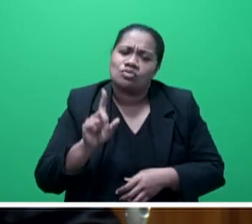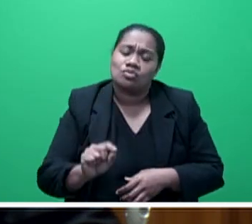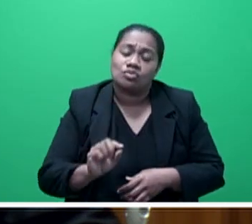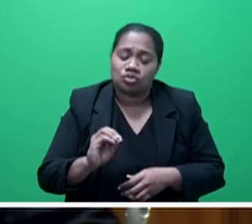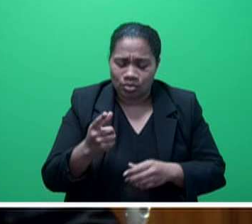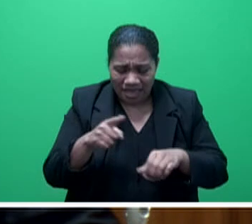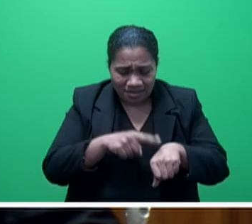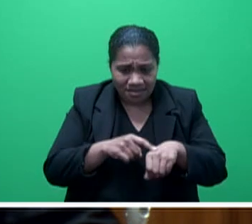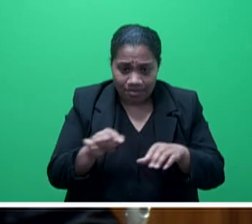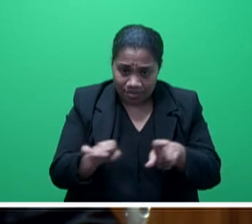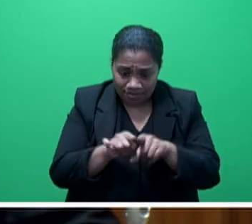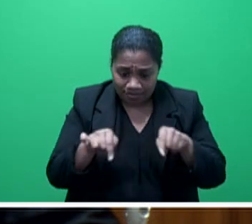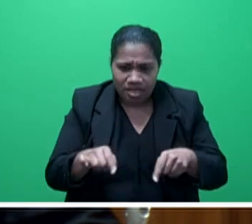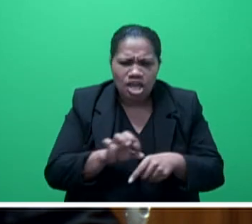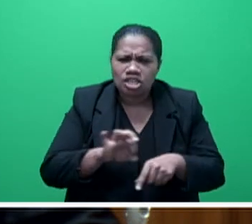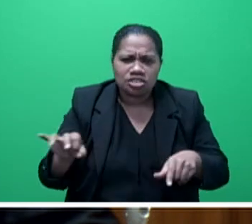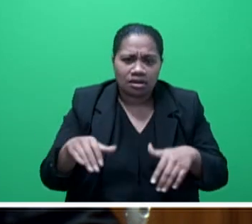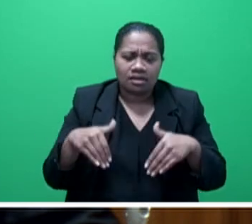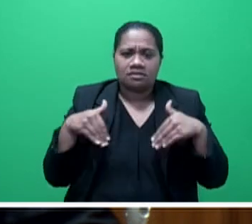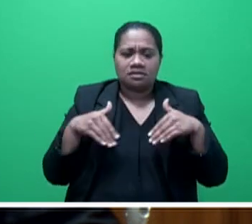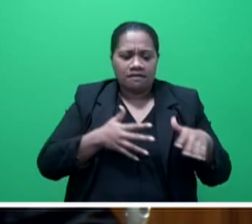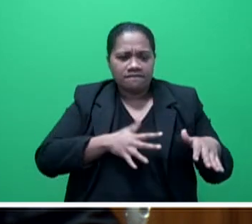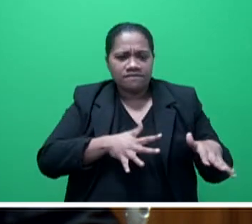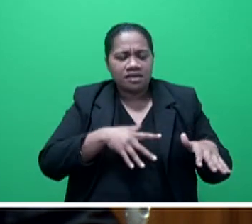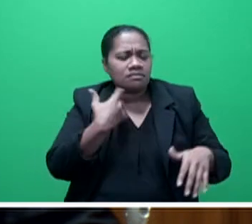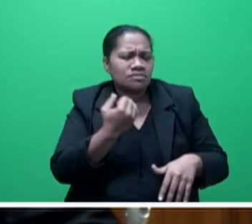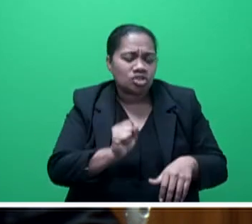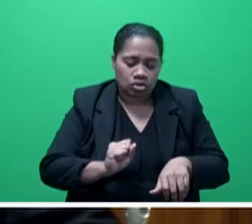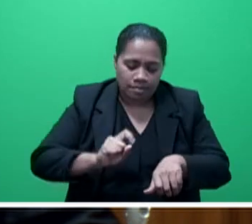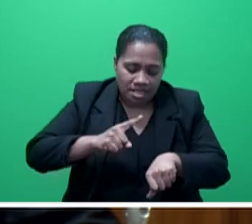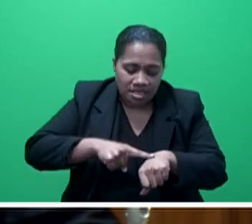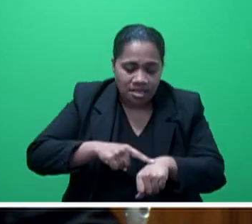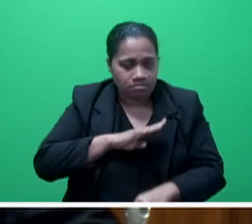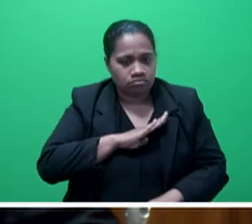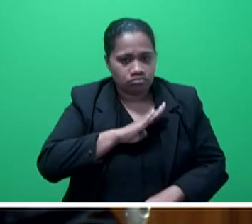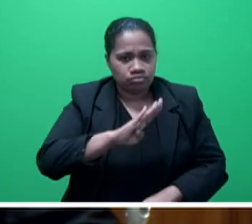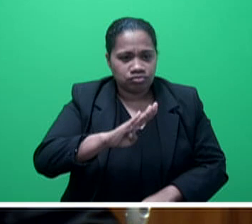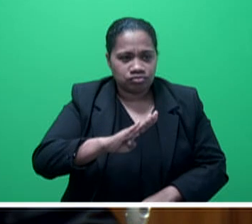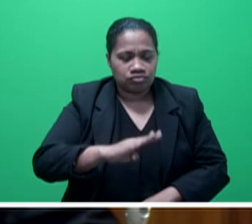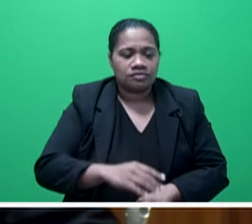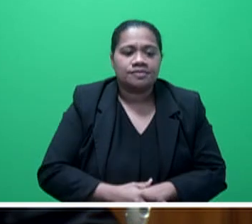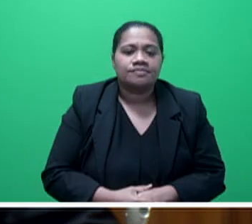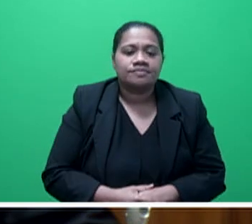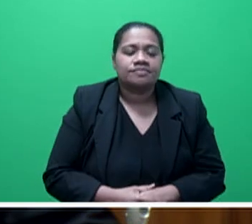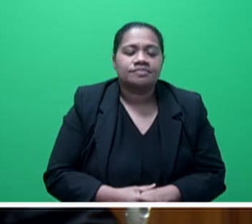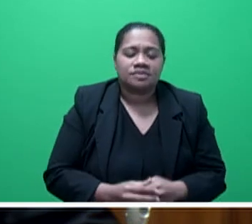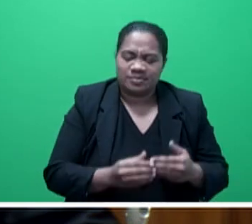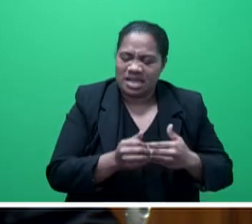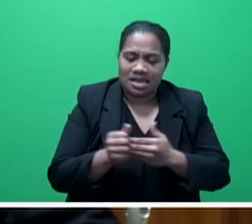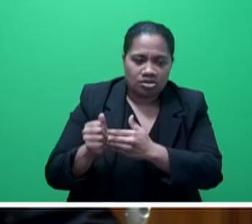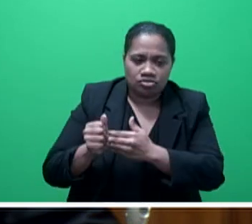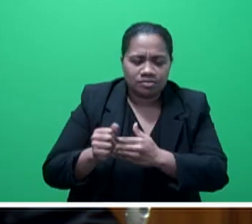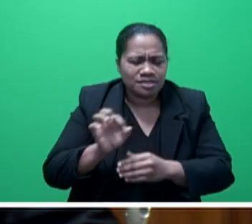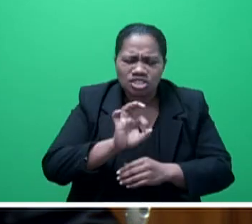is not a time to shirk back in fear, but it is a time that requires bold, visionary leadership. It is not a time